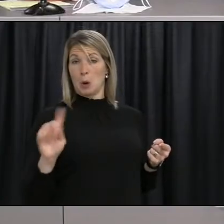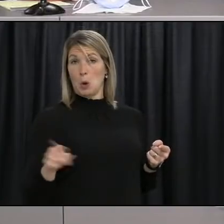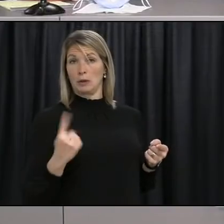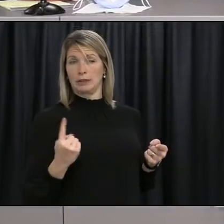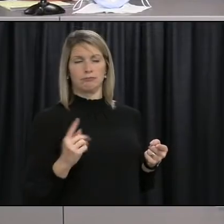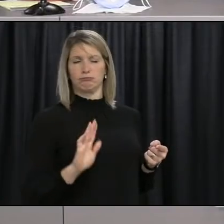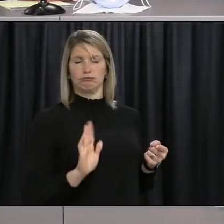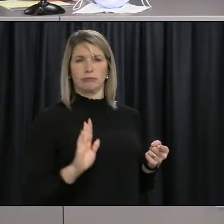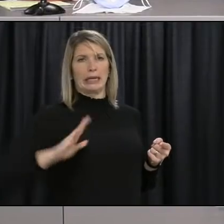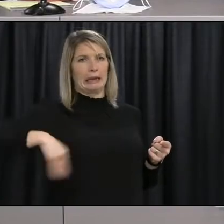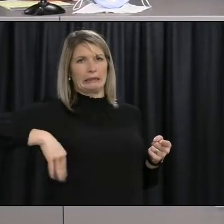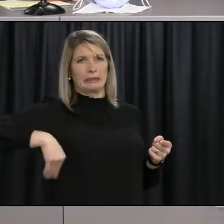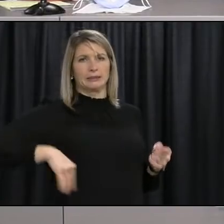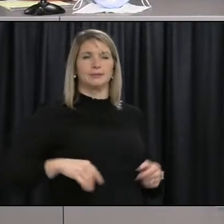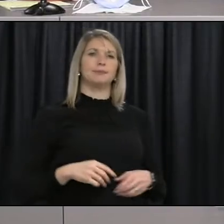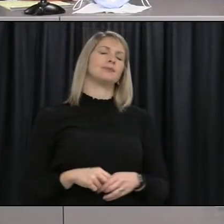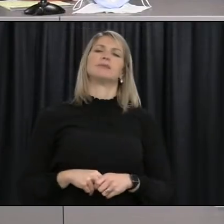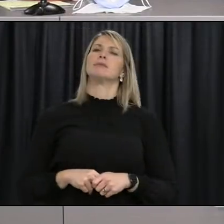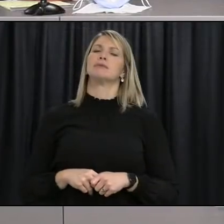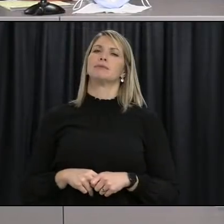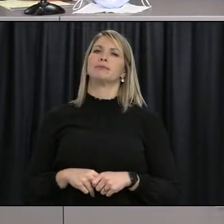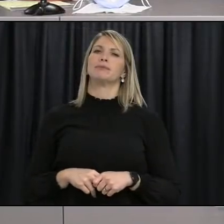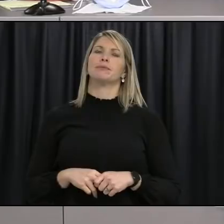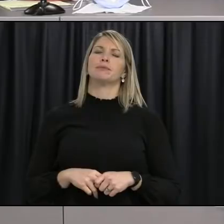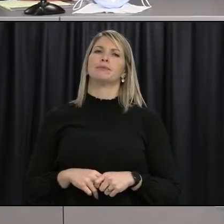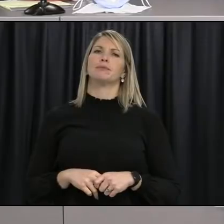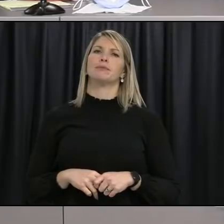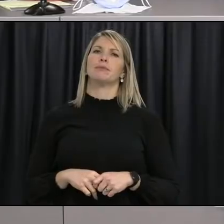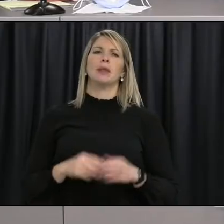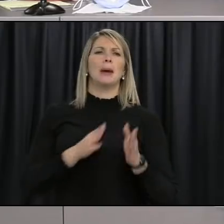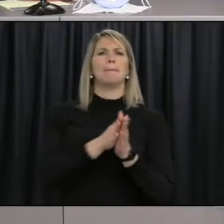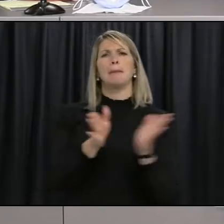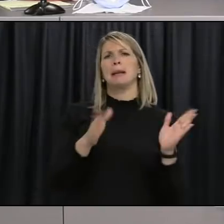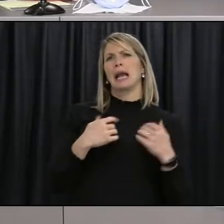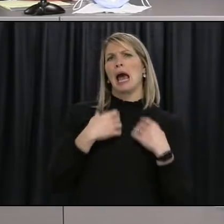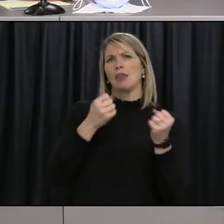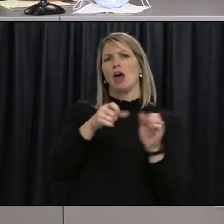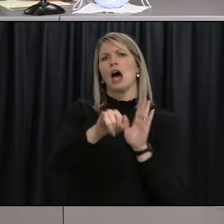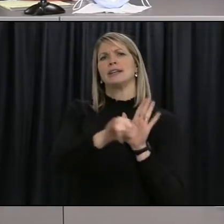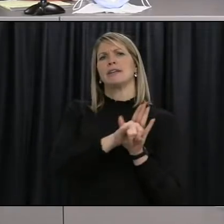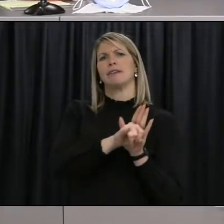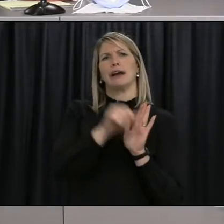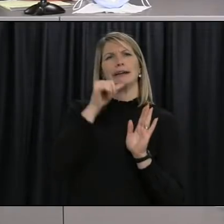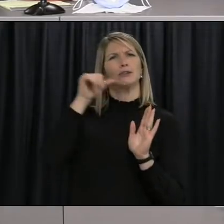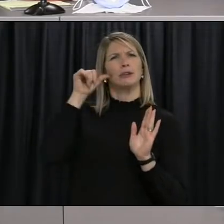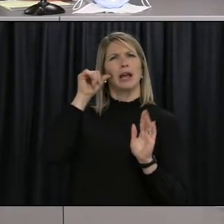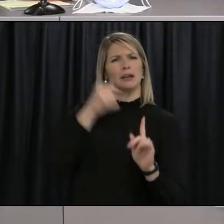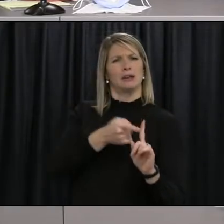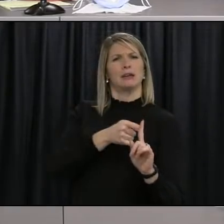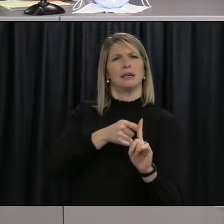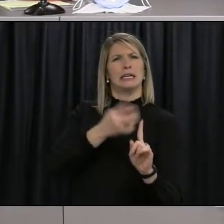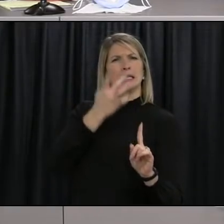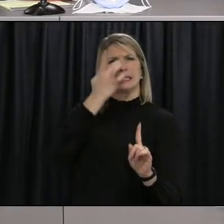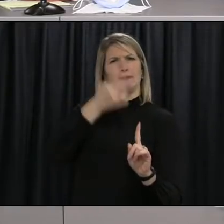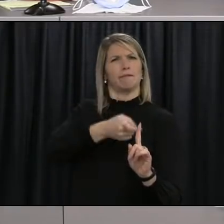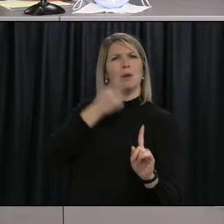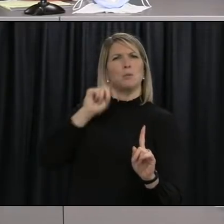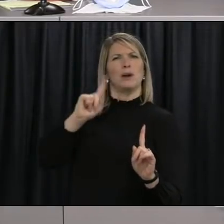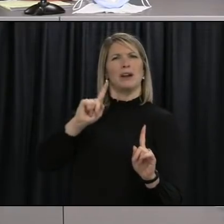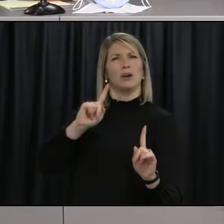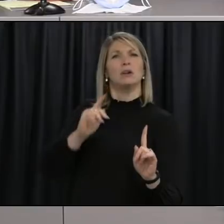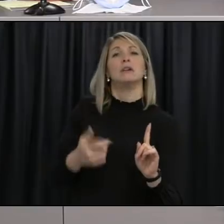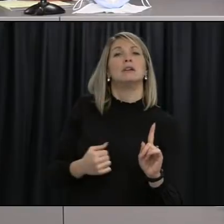And as a follow-up, you mentioned you've identified, or Public Health has identified the source of that case yesterday. Can you say what the source